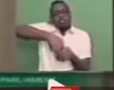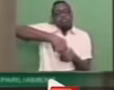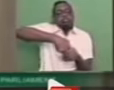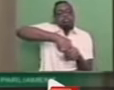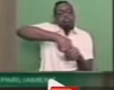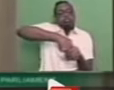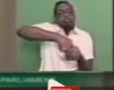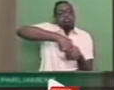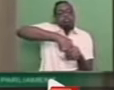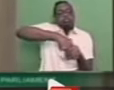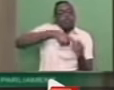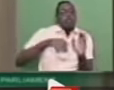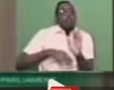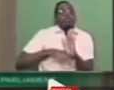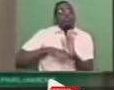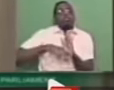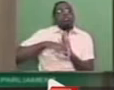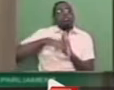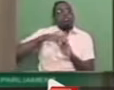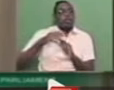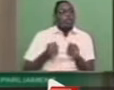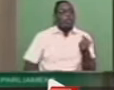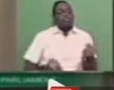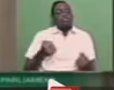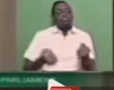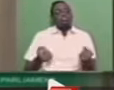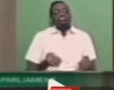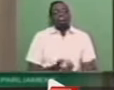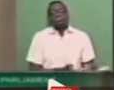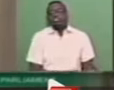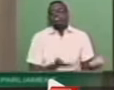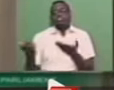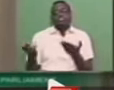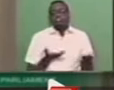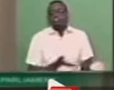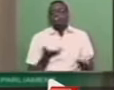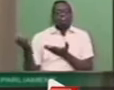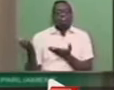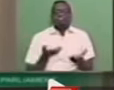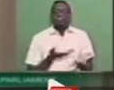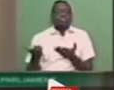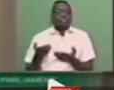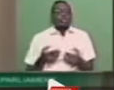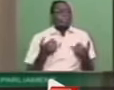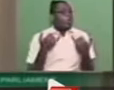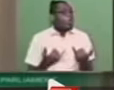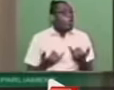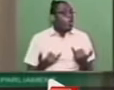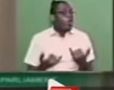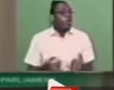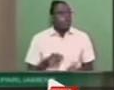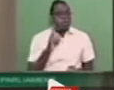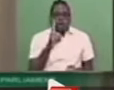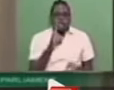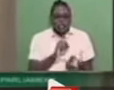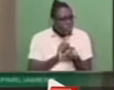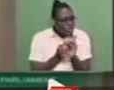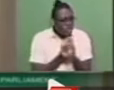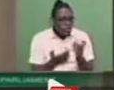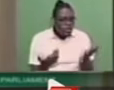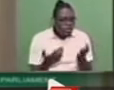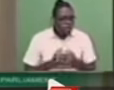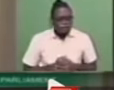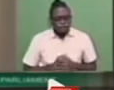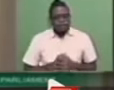country. So gas stations that are closer to the Point-a-Pier, the bond, buy the